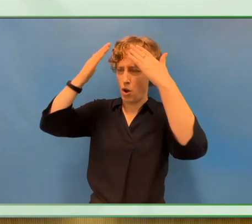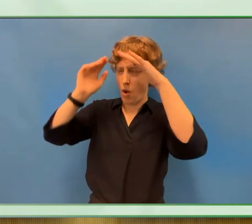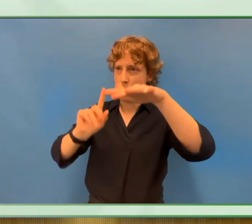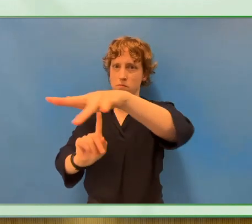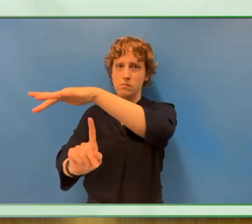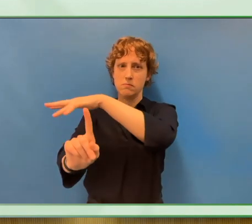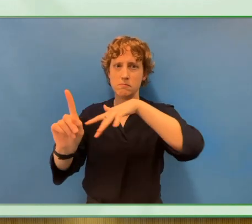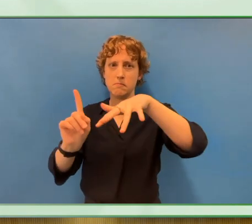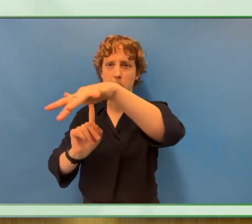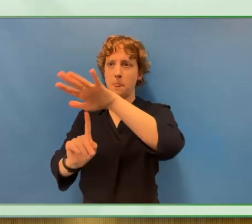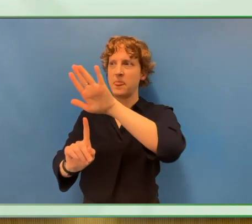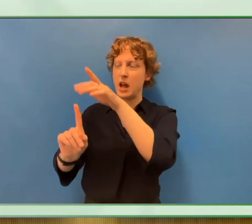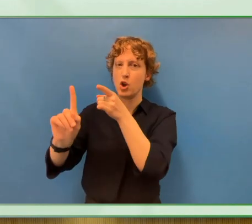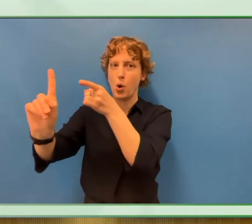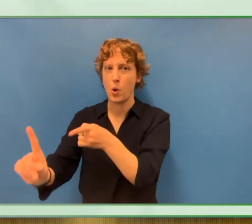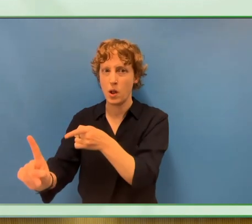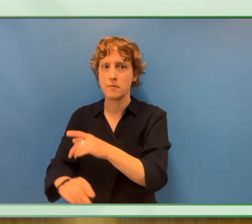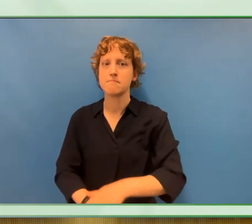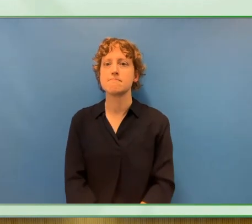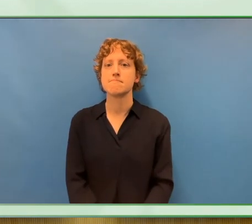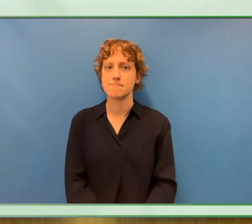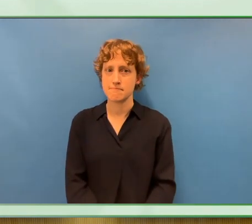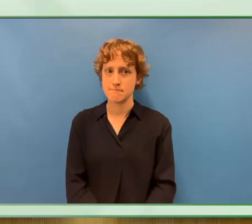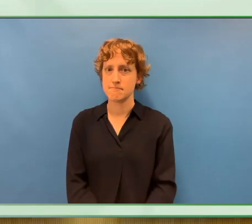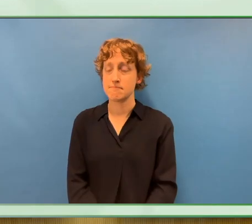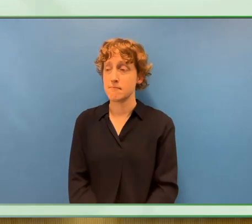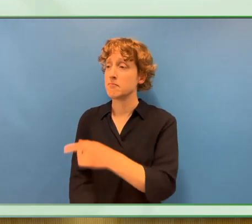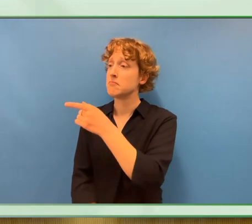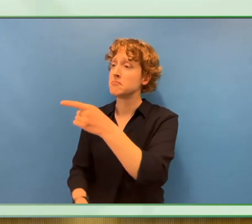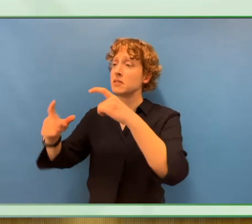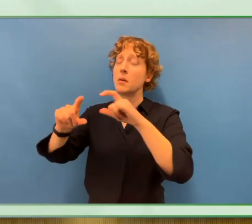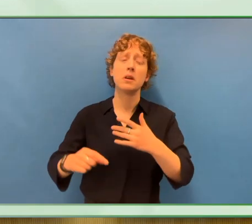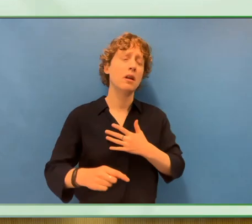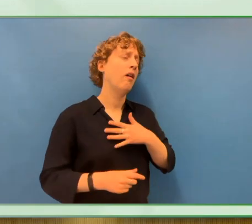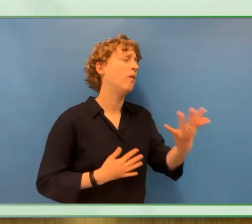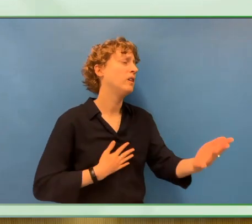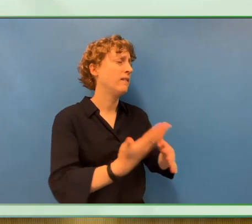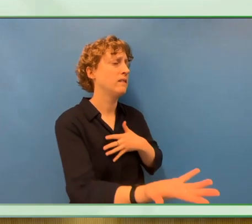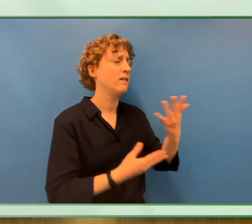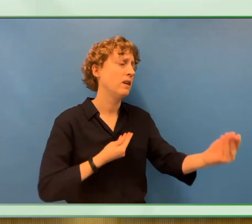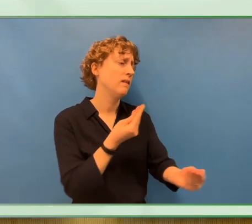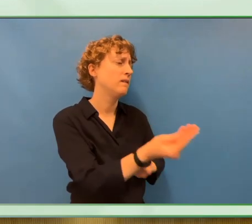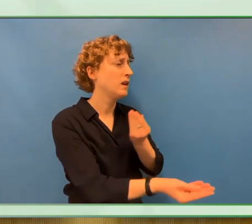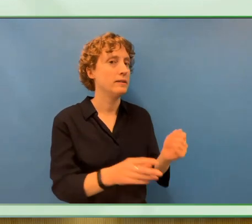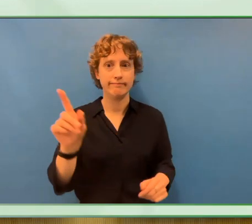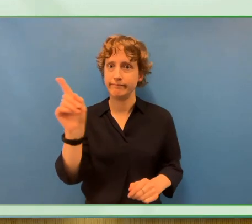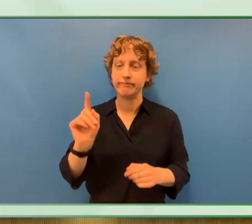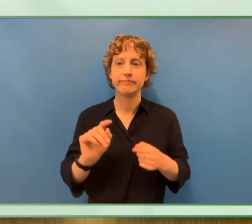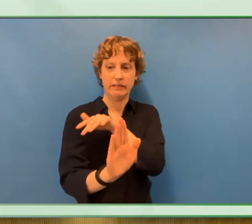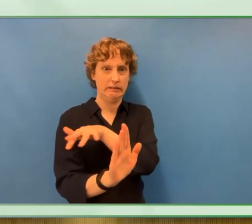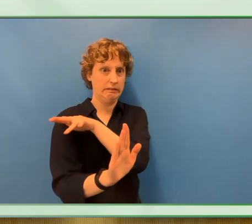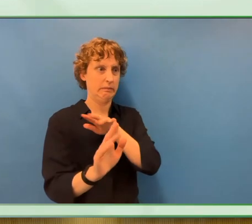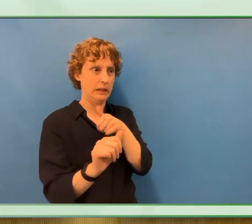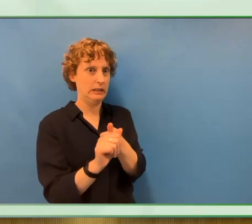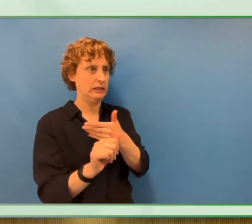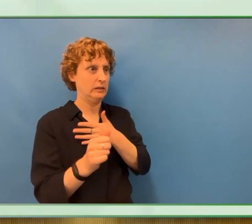altruistic relationship in total or at the end of the day, and we have to understand the power the disability community brings to those companies in employment